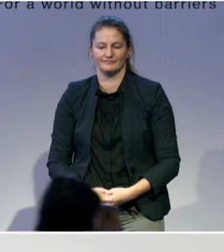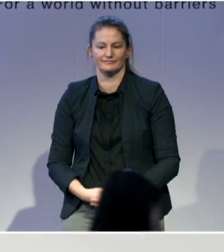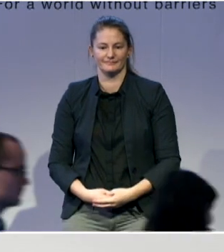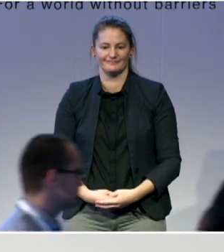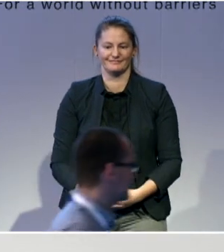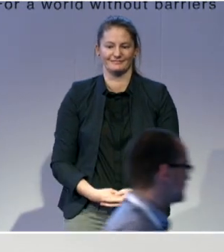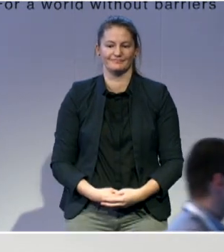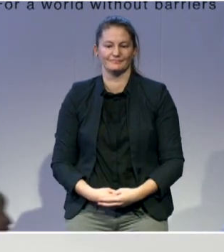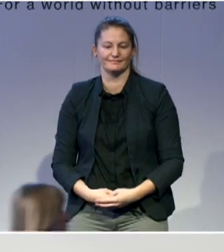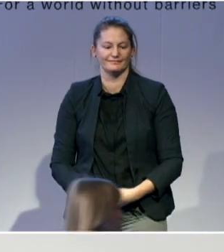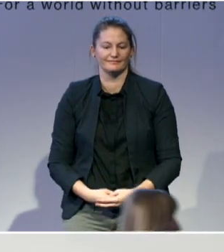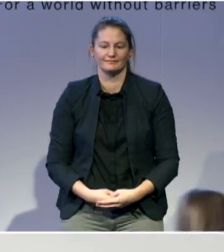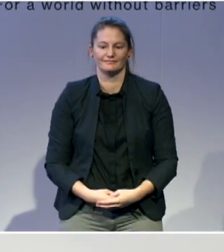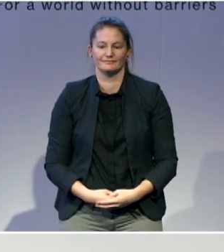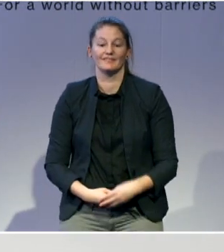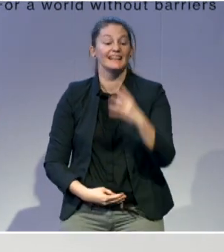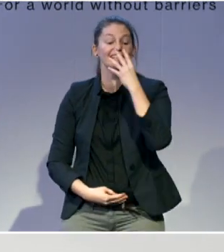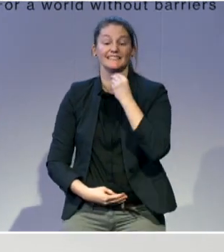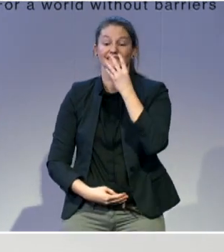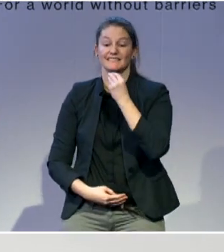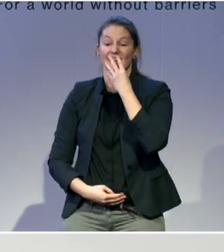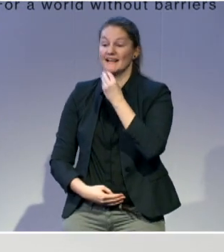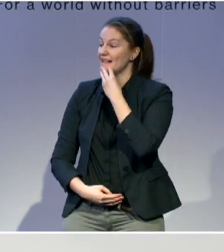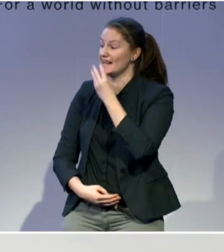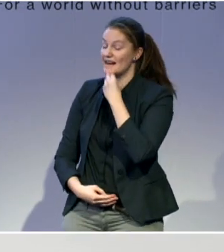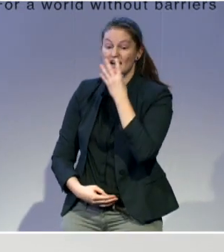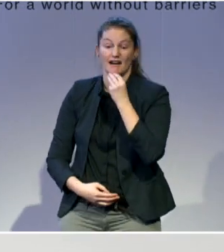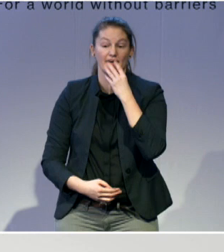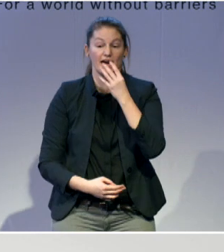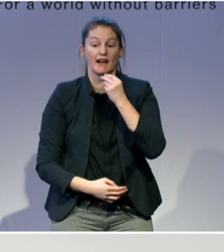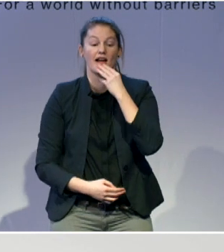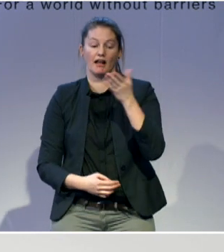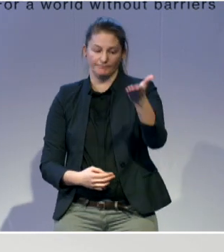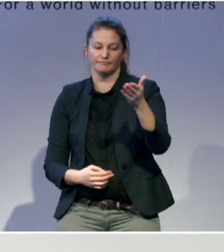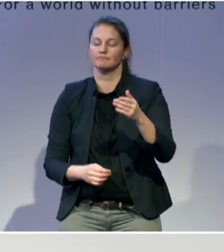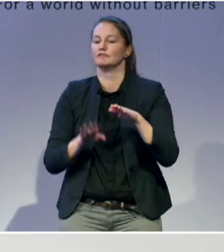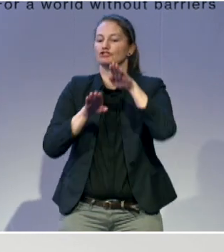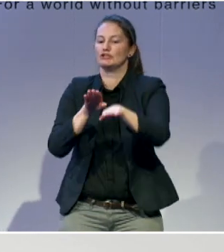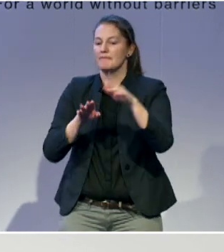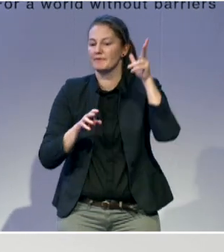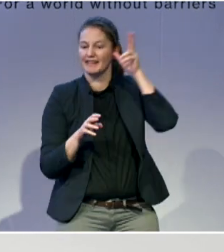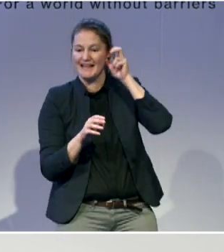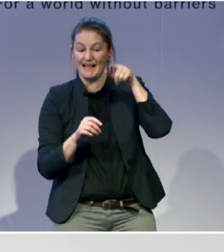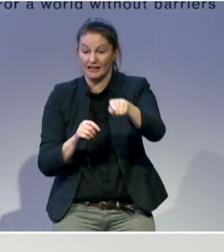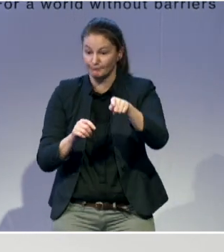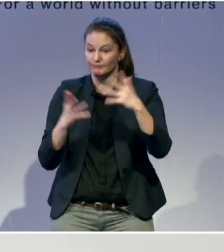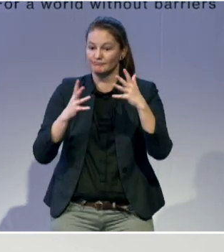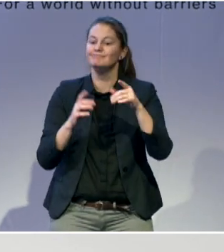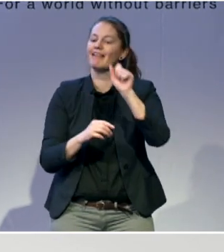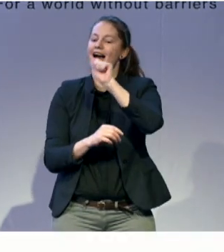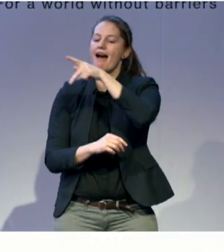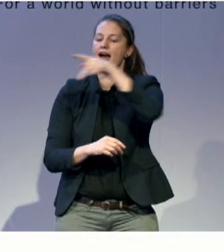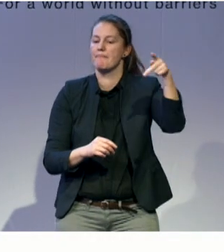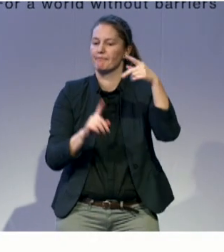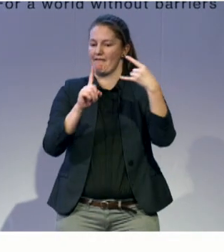Congratulations to Step Here from Israel. Step Here launched an app that provides orientation and audio messaging